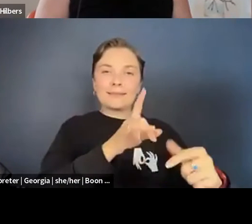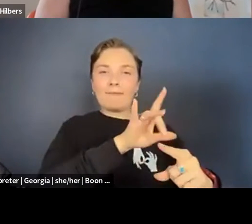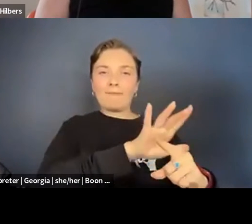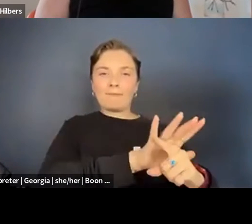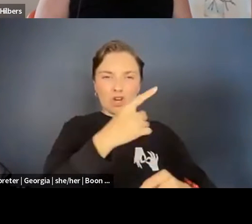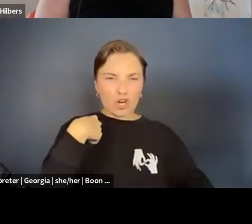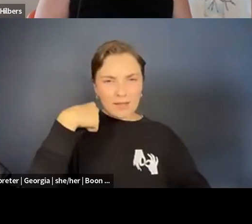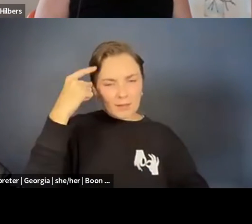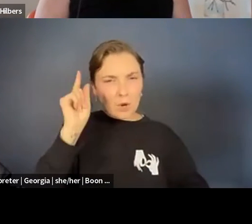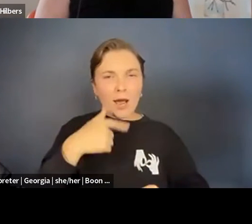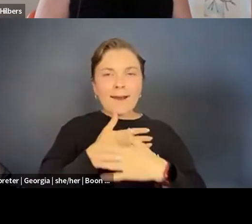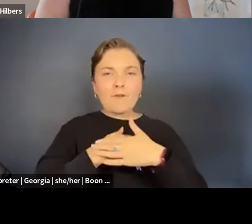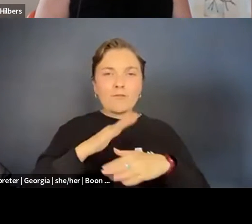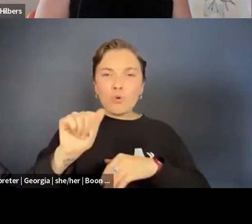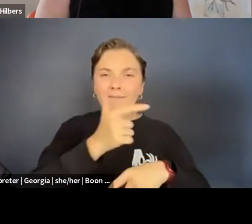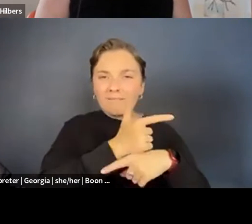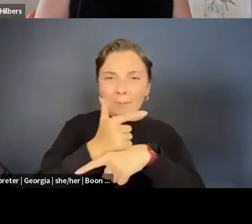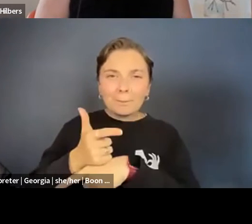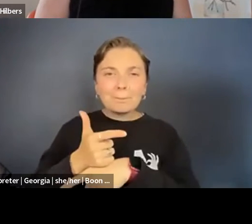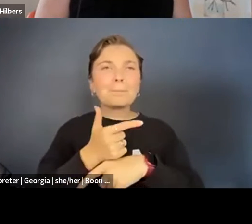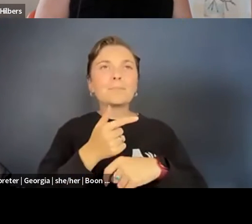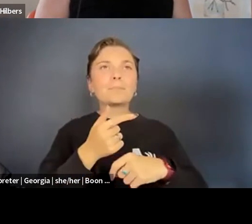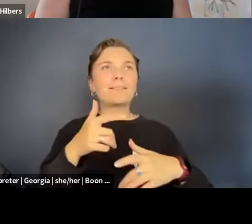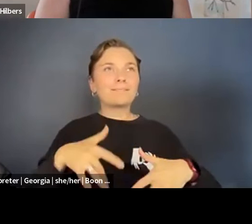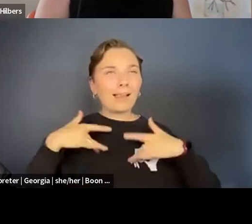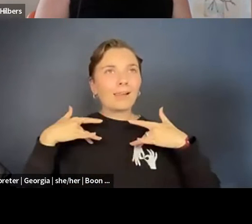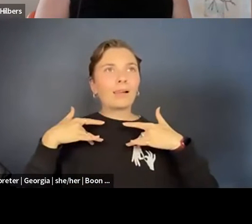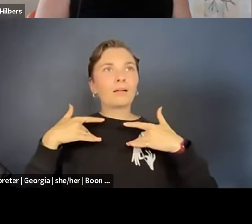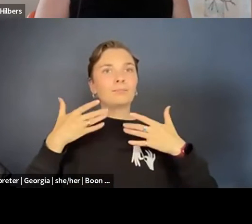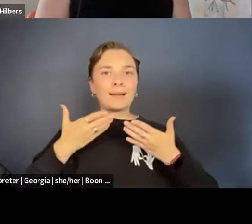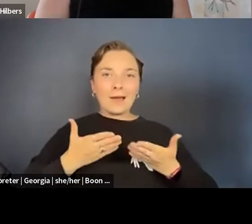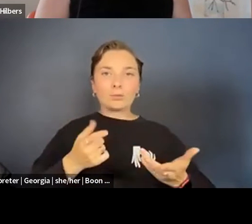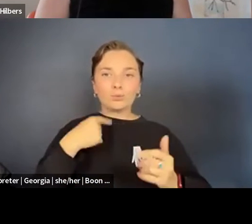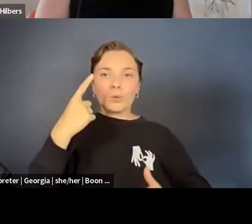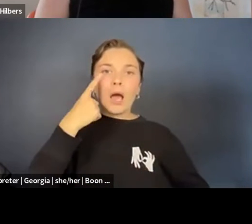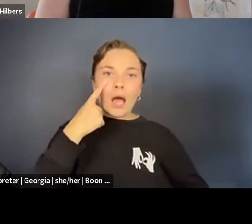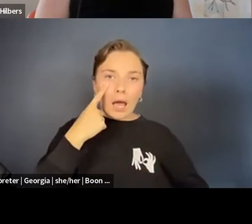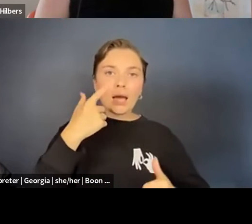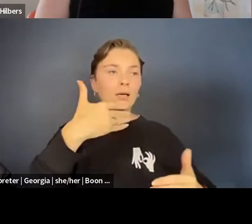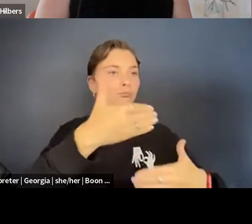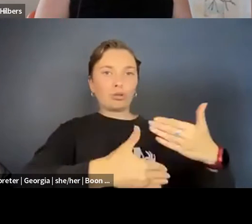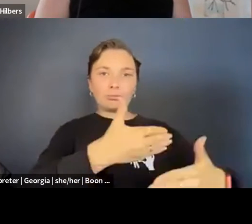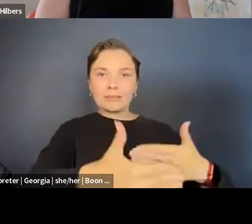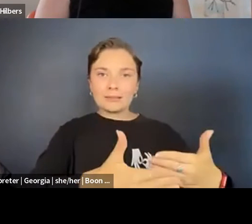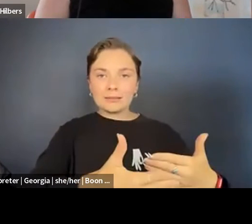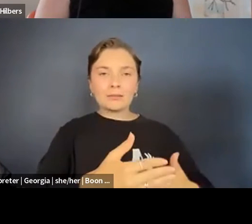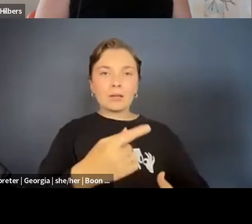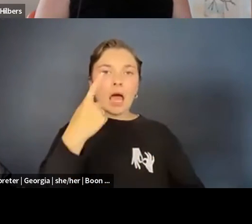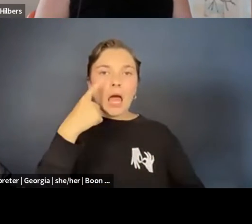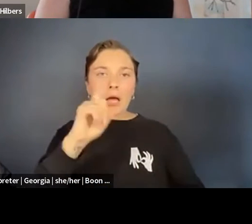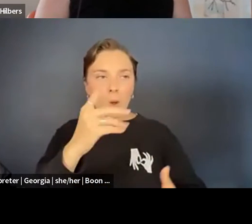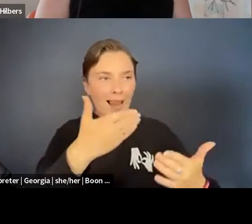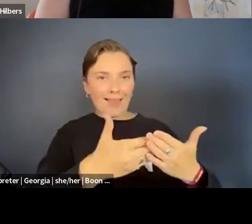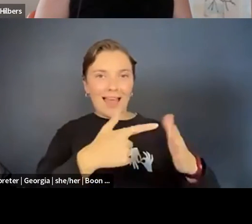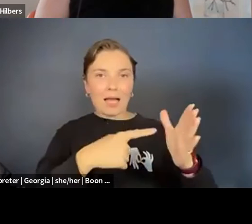that's what I love about your film so much, is that sense of allowing us to witness that process and to see what is left at the